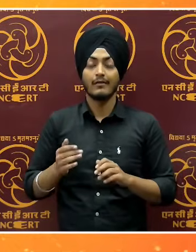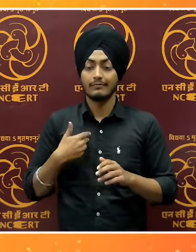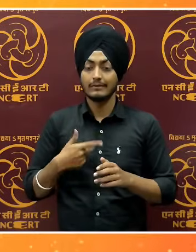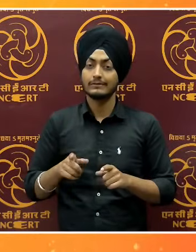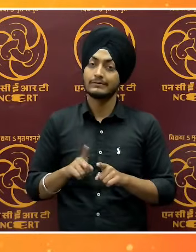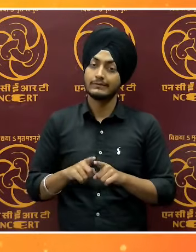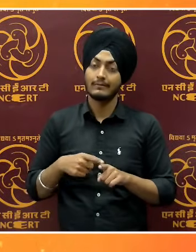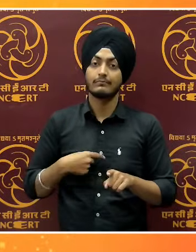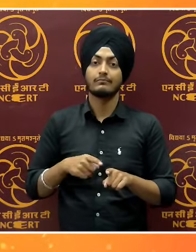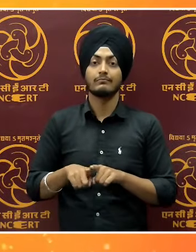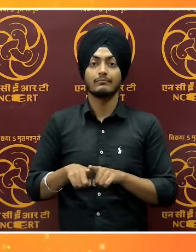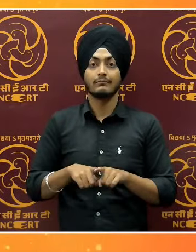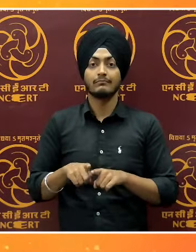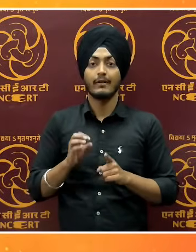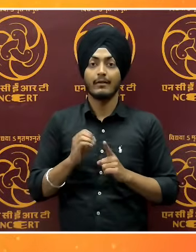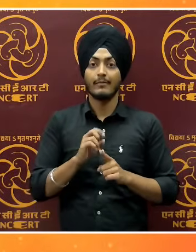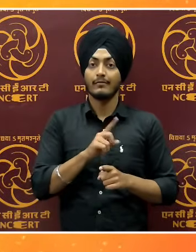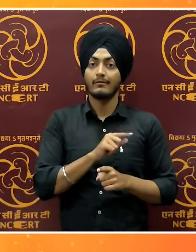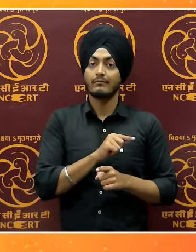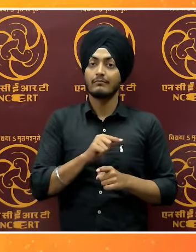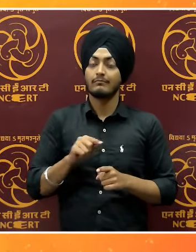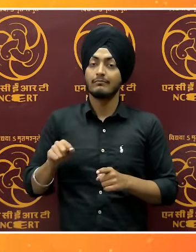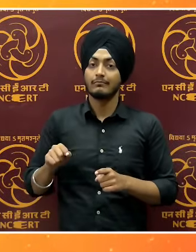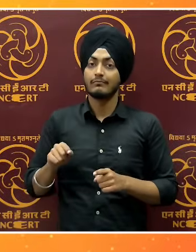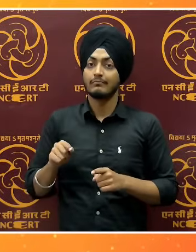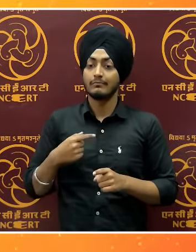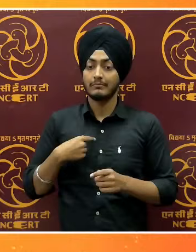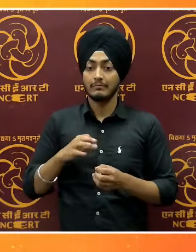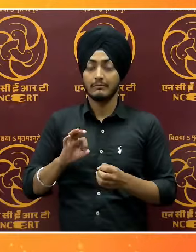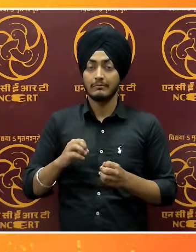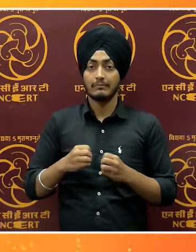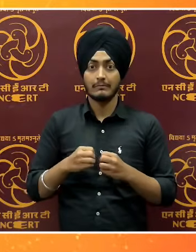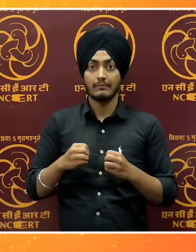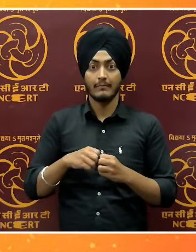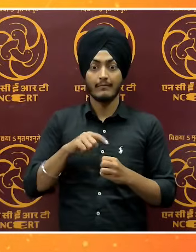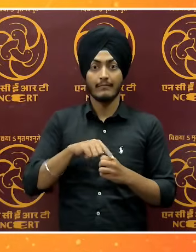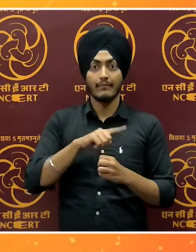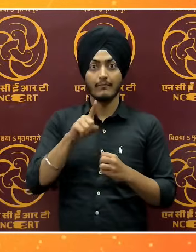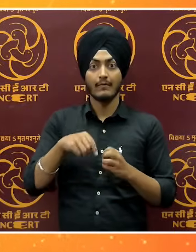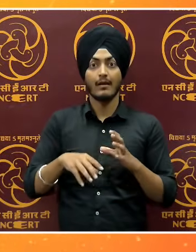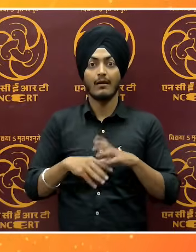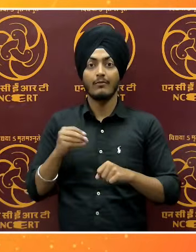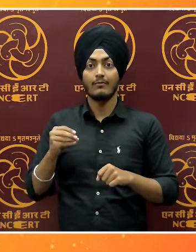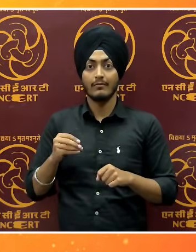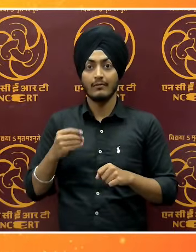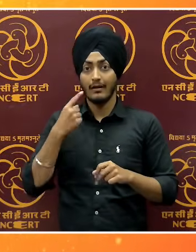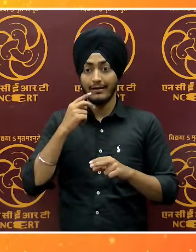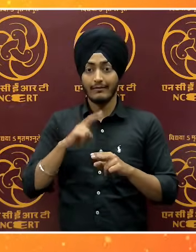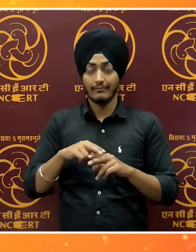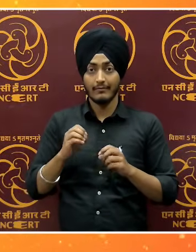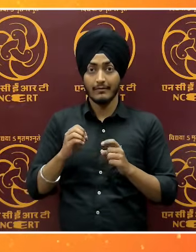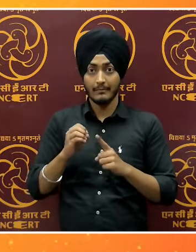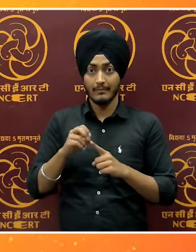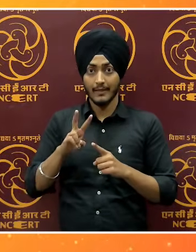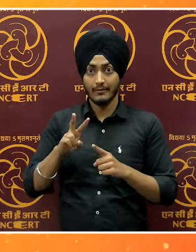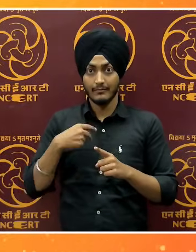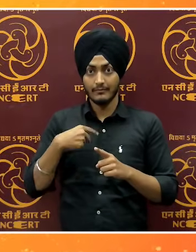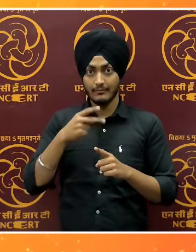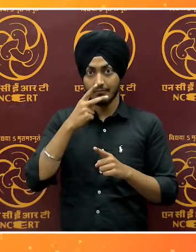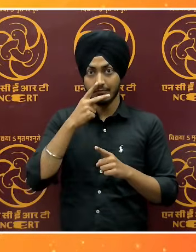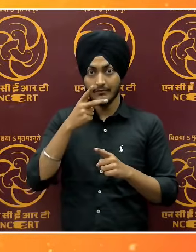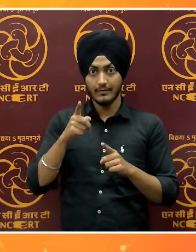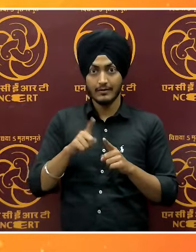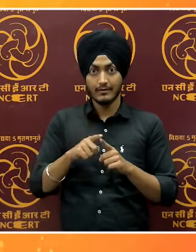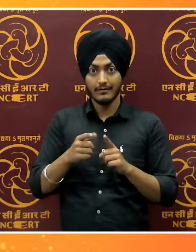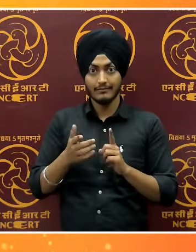can say that at point P1, the magnetic field is outwards. And at the point P2, if you rotate your